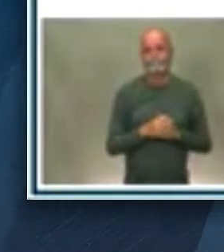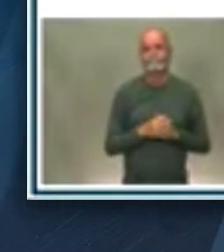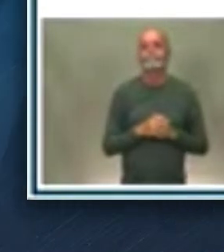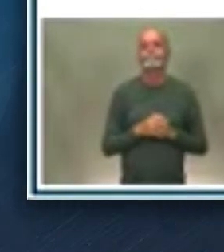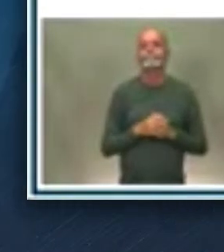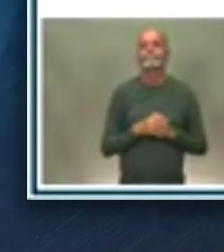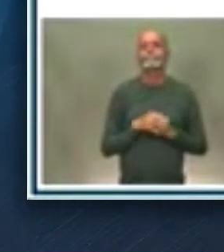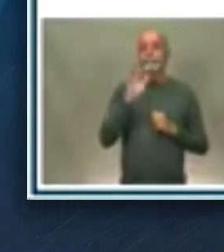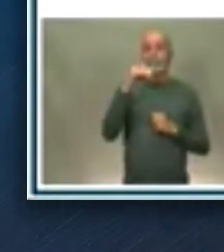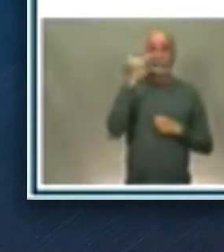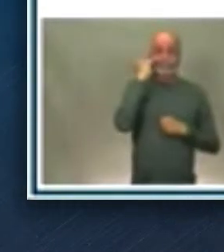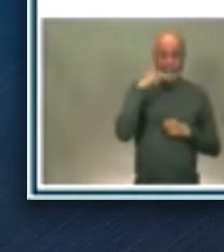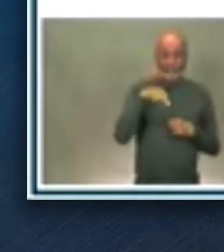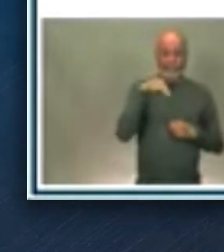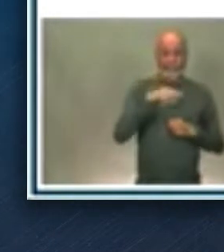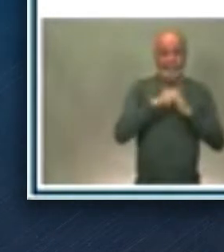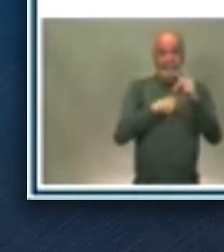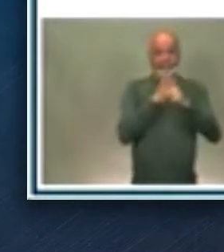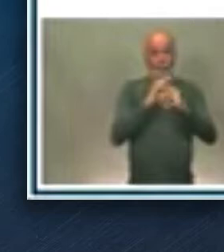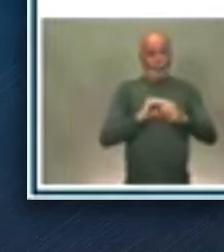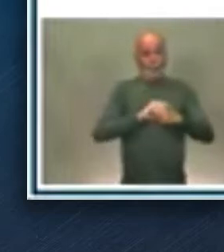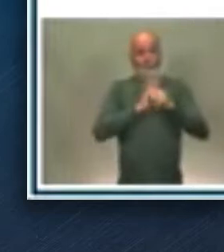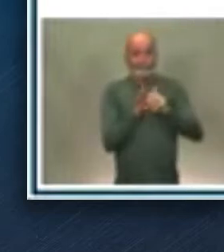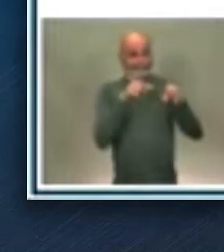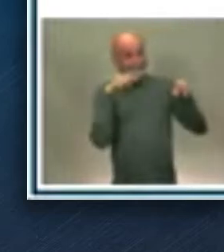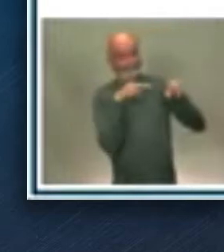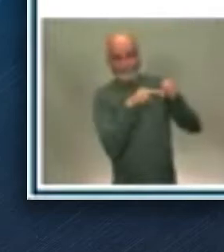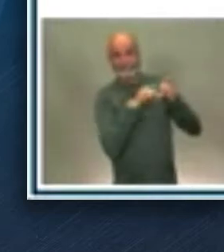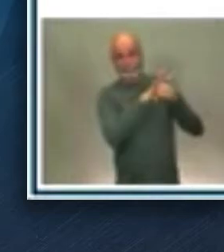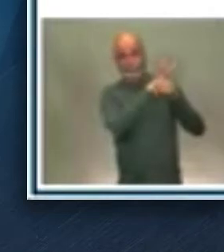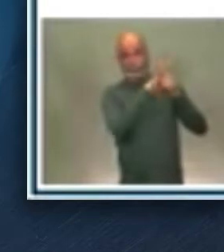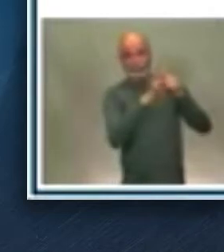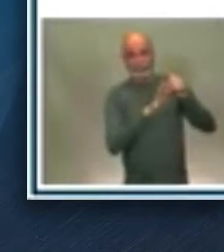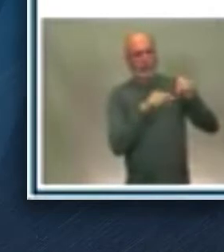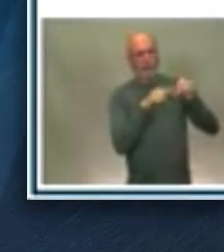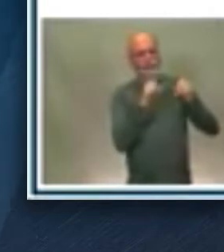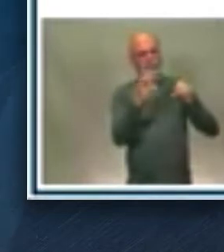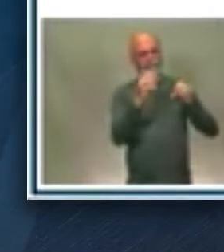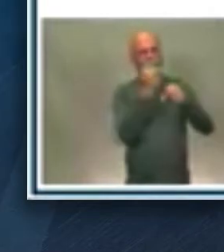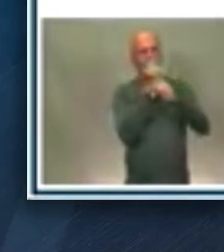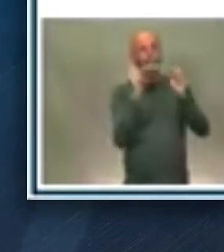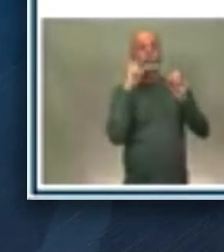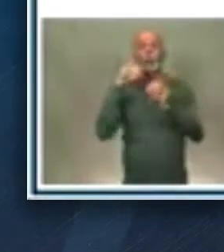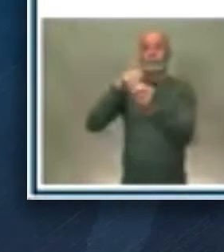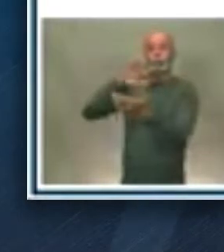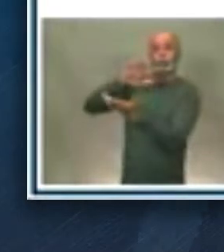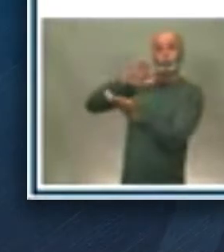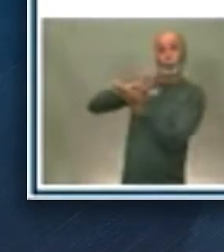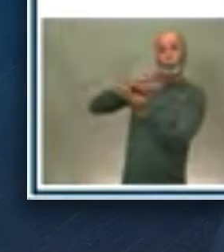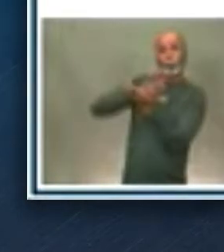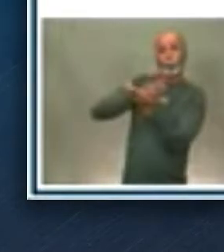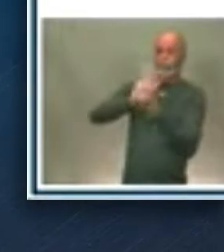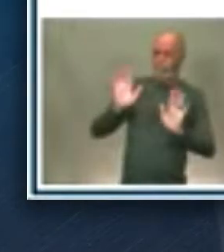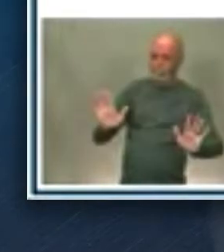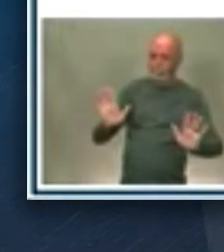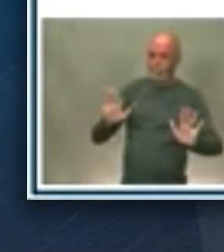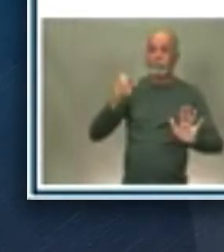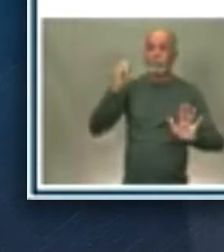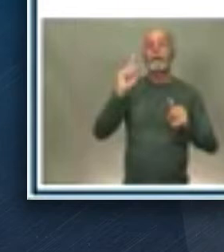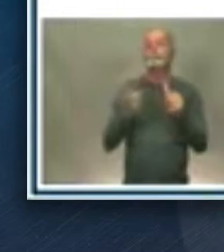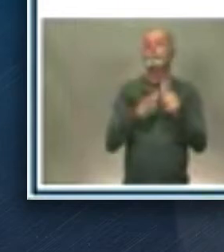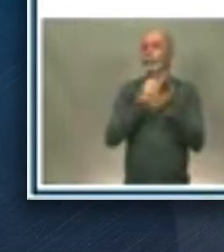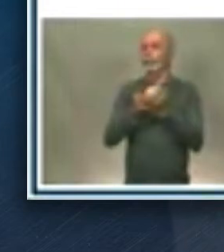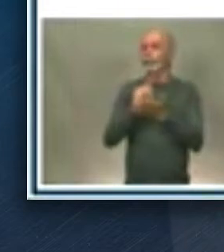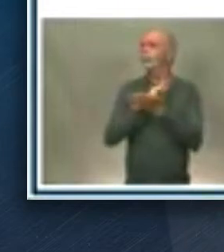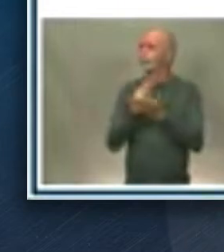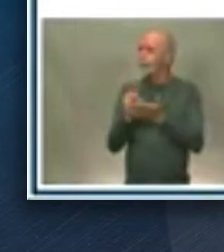COVID, I think I have a high degree of confidence that schools are safe, particularly with the masking for the first while we get to higher vaccination rates